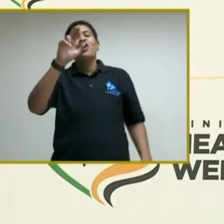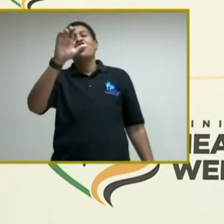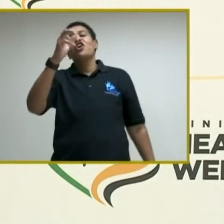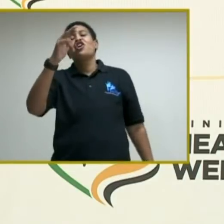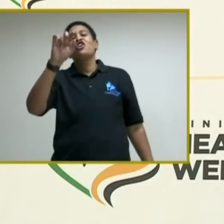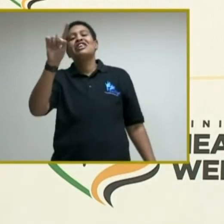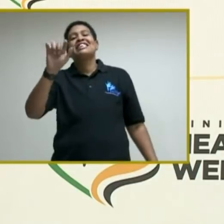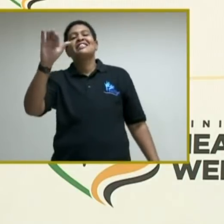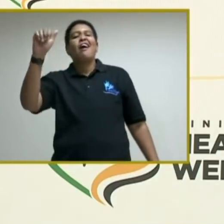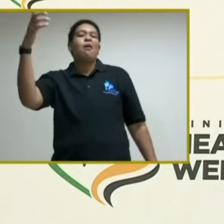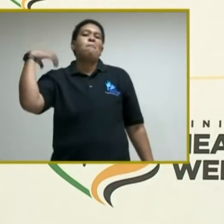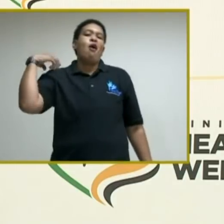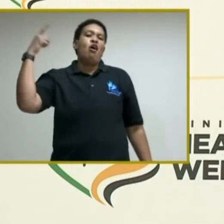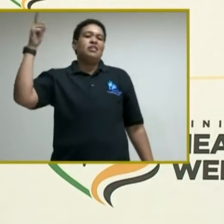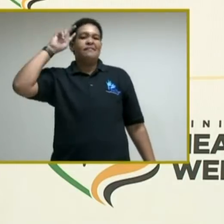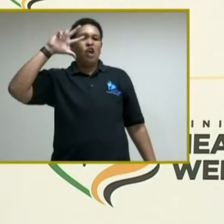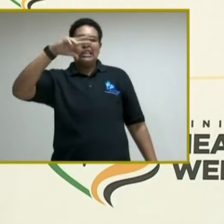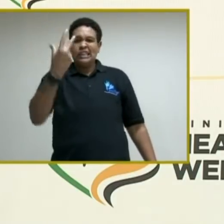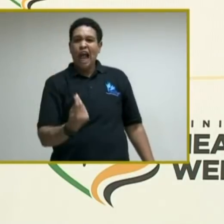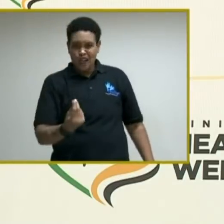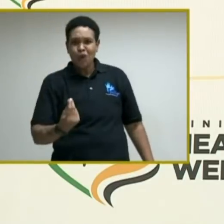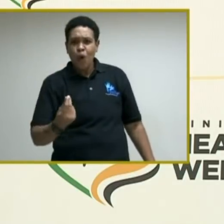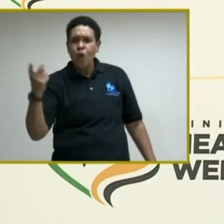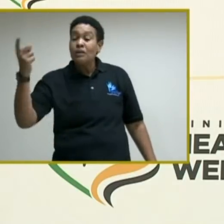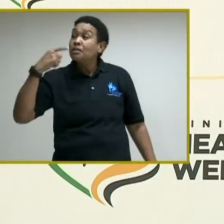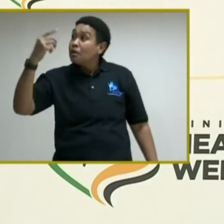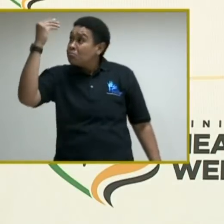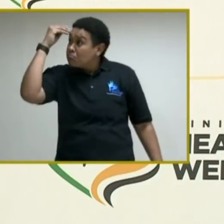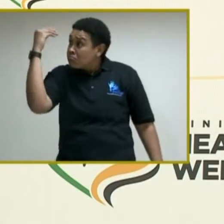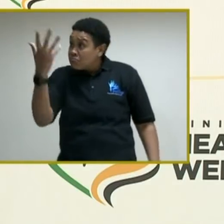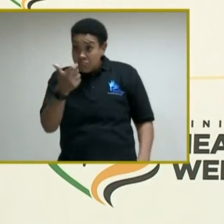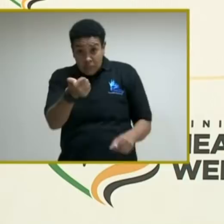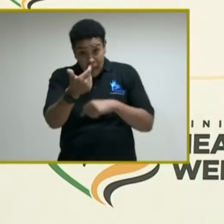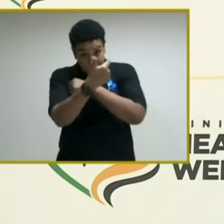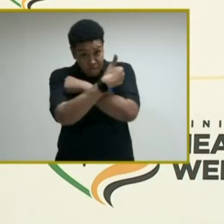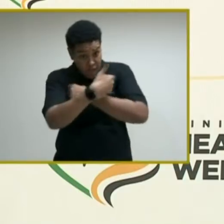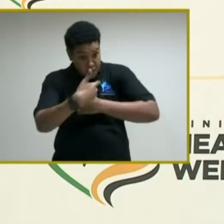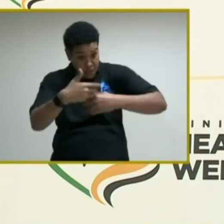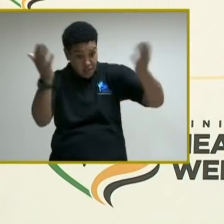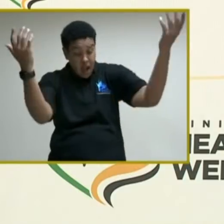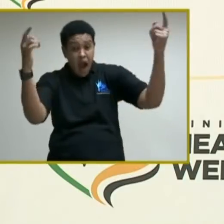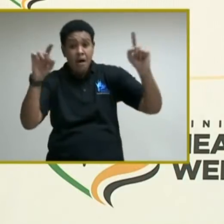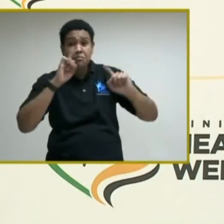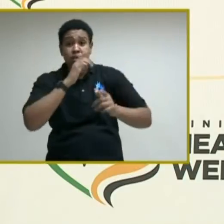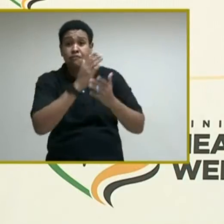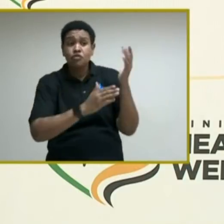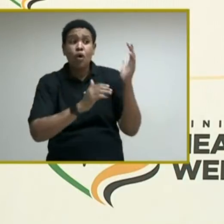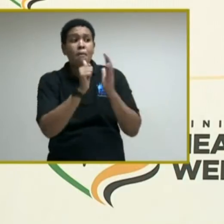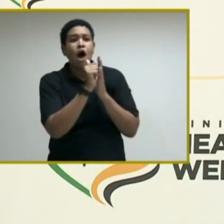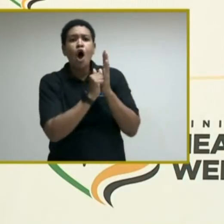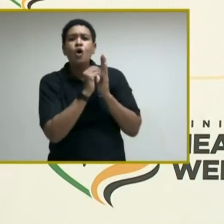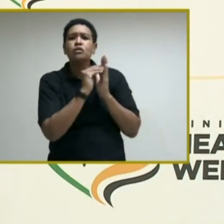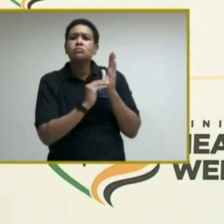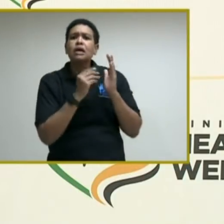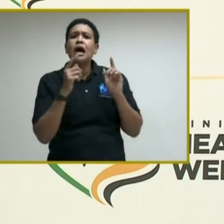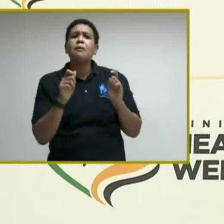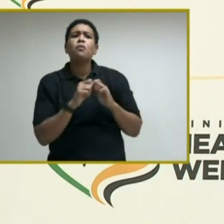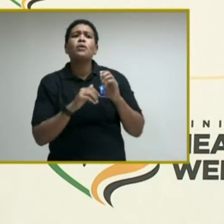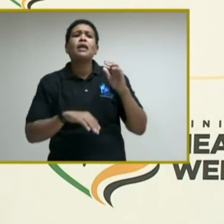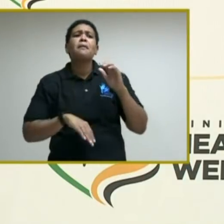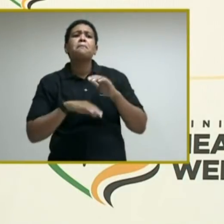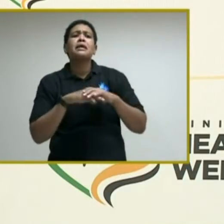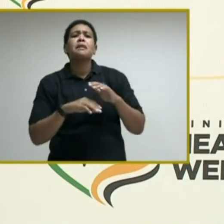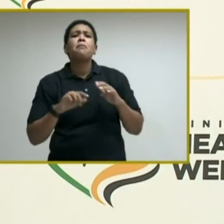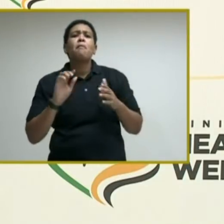organization, has announced for everyone who has been vaccinated. I think there is some account that is established with a minimum